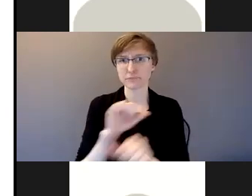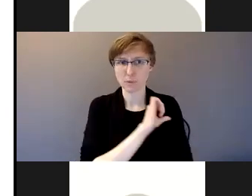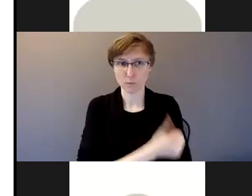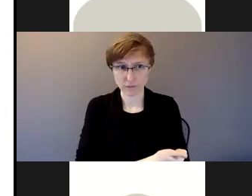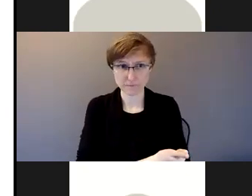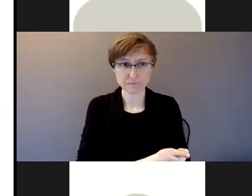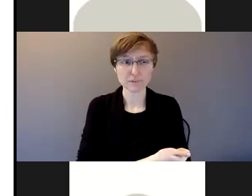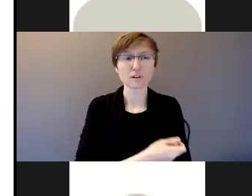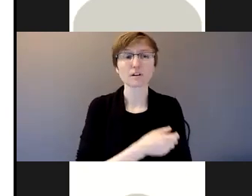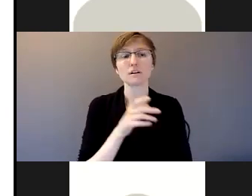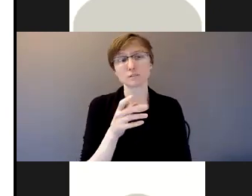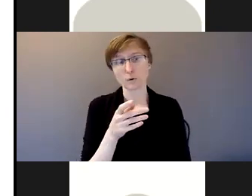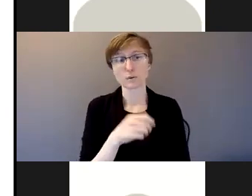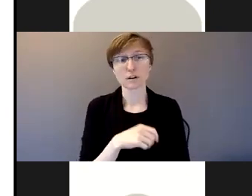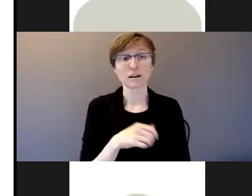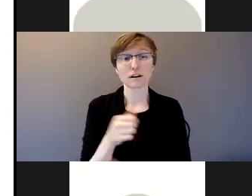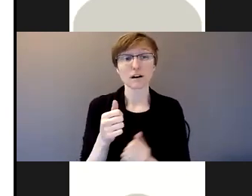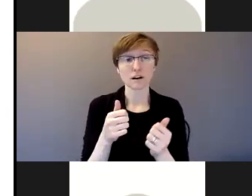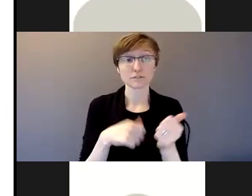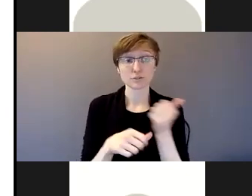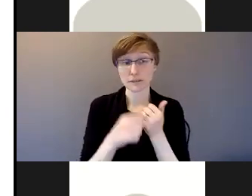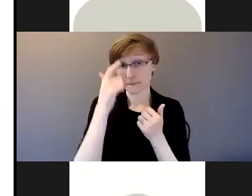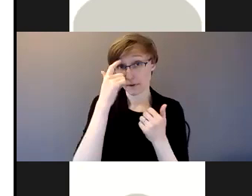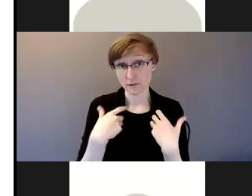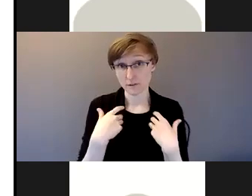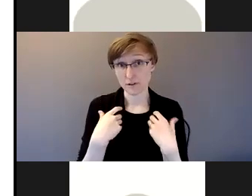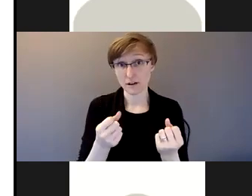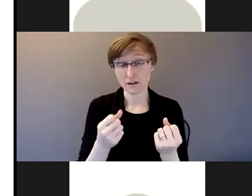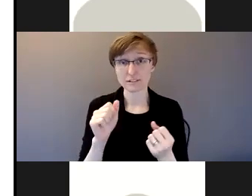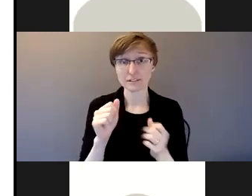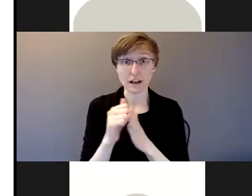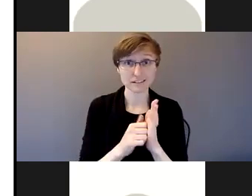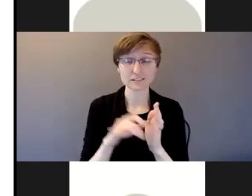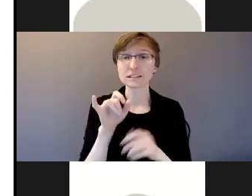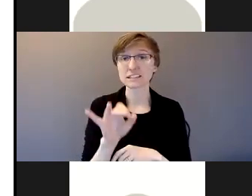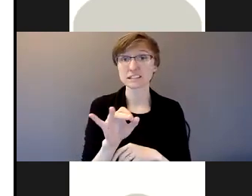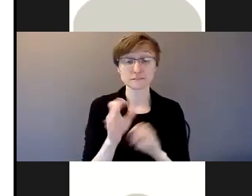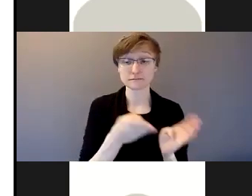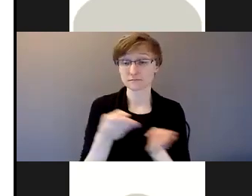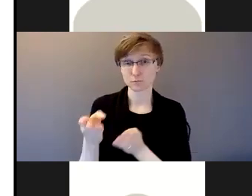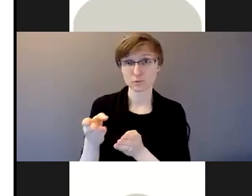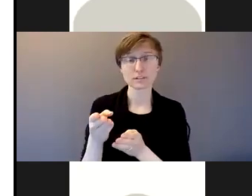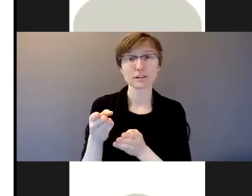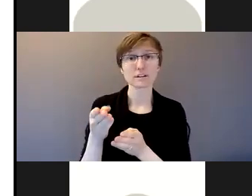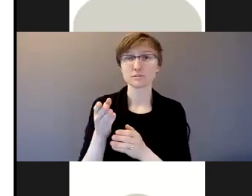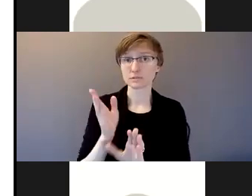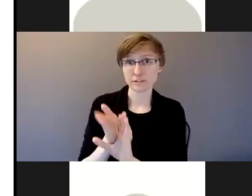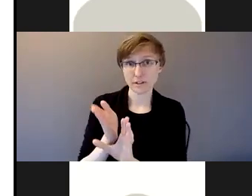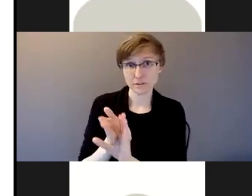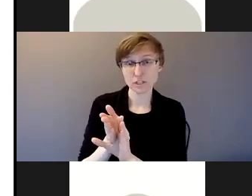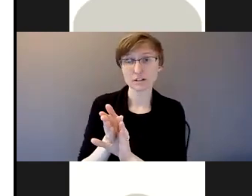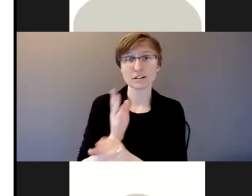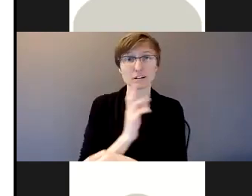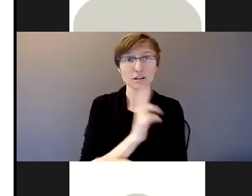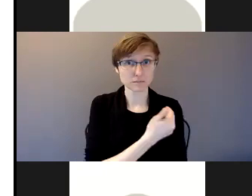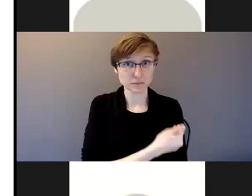it's under the Mental Health Act, that if a person is in a Schedule I facility, a hospital with a mental health, a psychiatric ward, and if they're